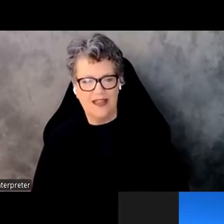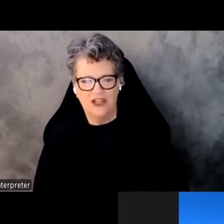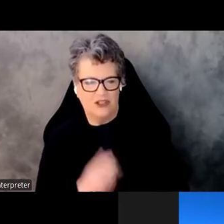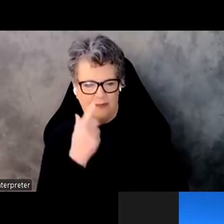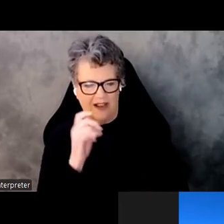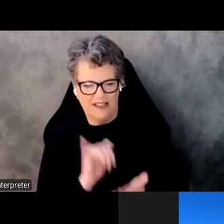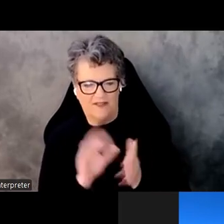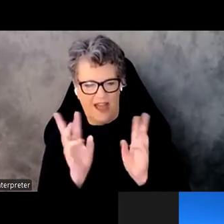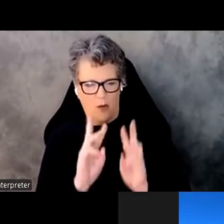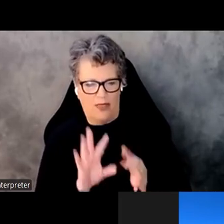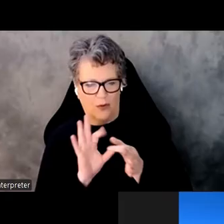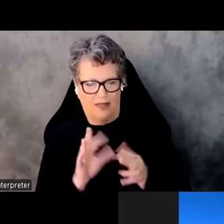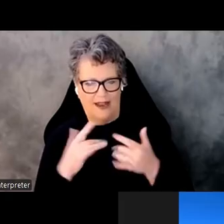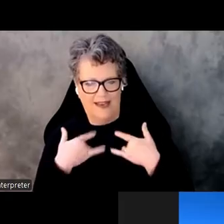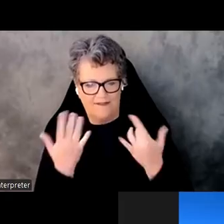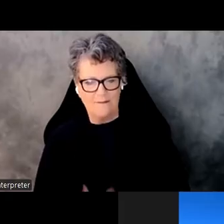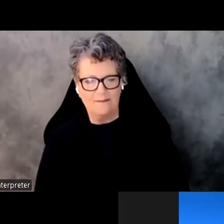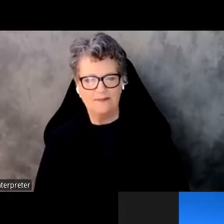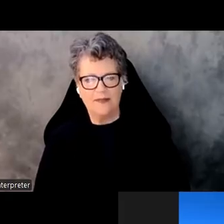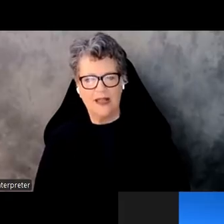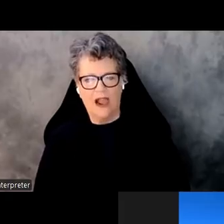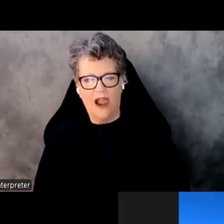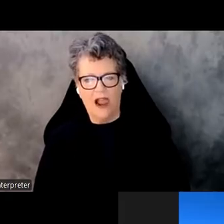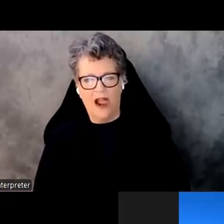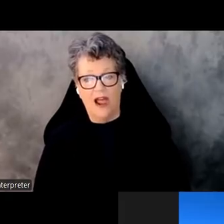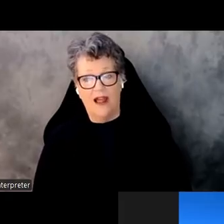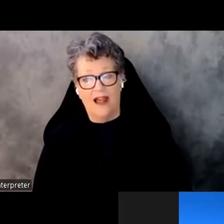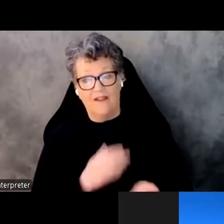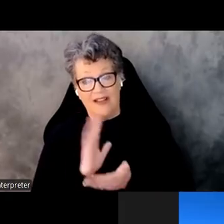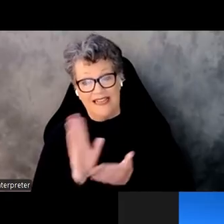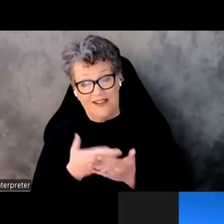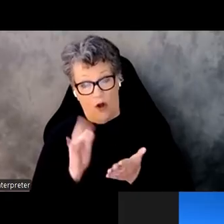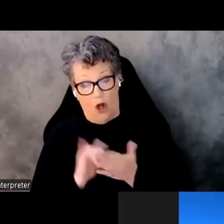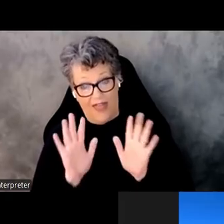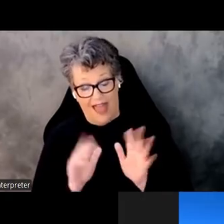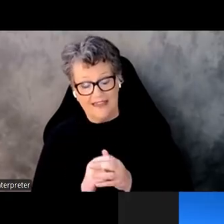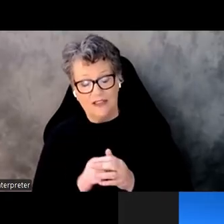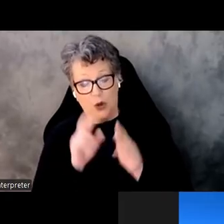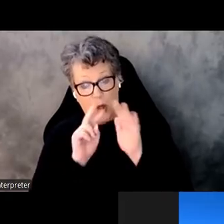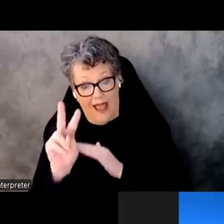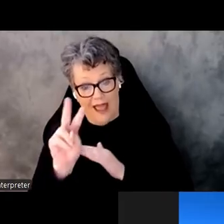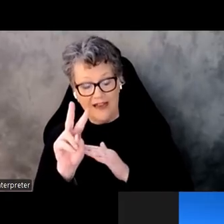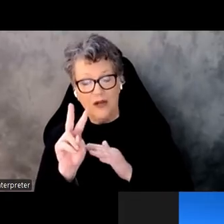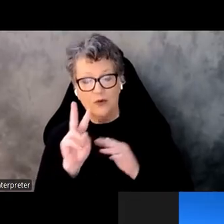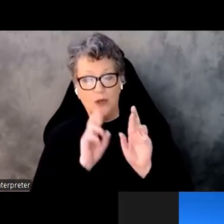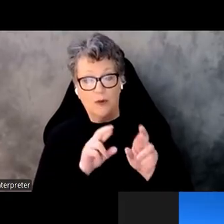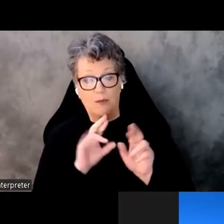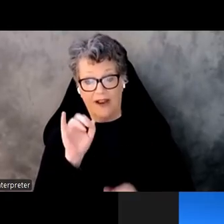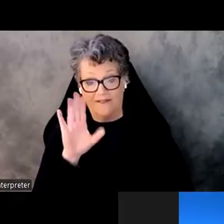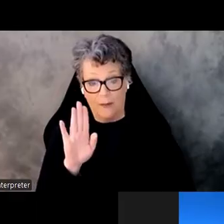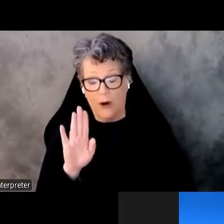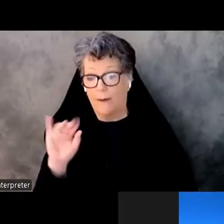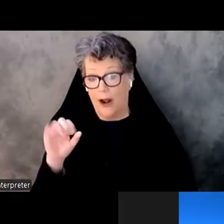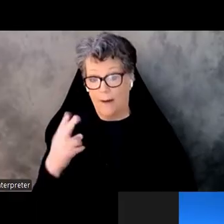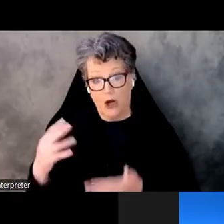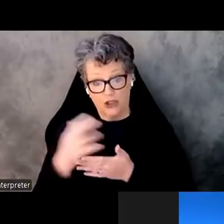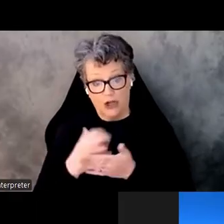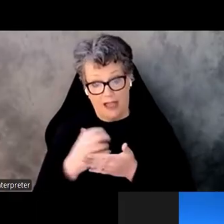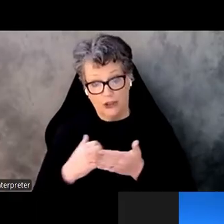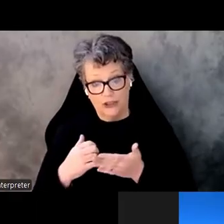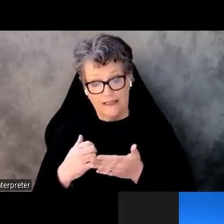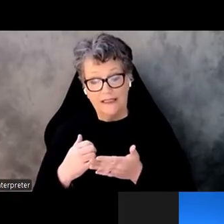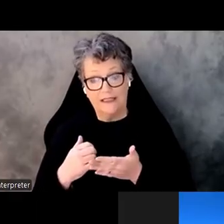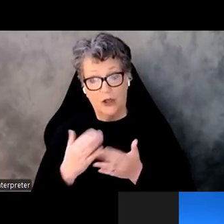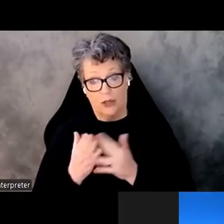that weather-related event. Having said all that, just a look ahead, I know we're still reporting here in February, but our March collections